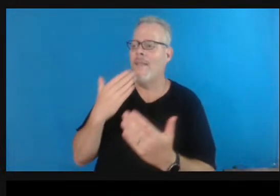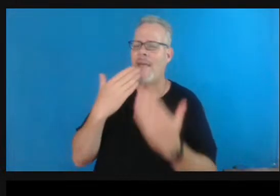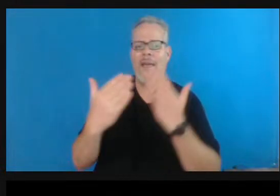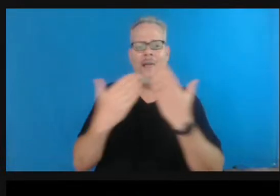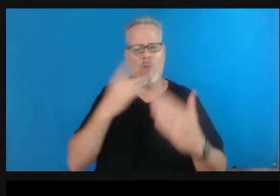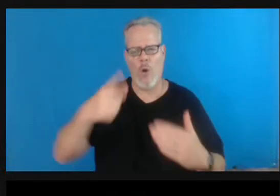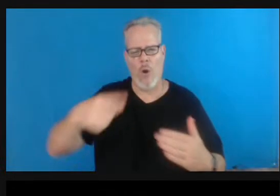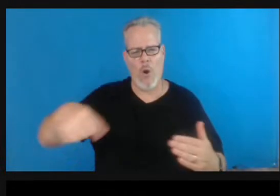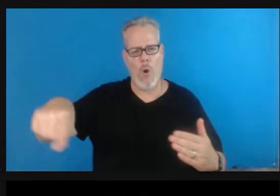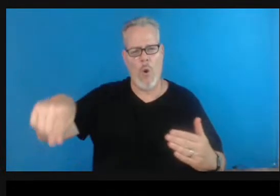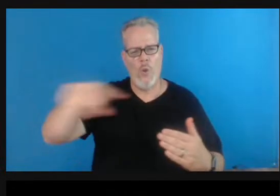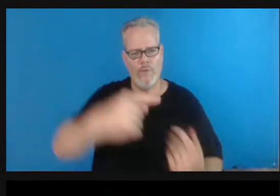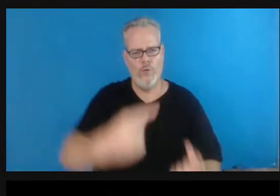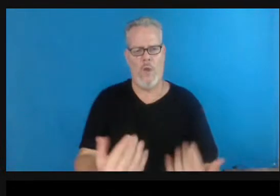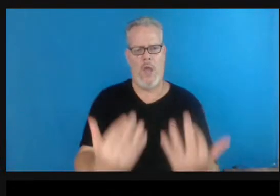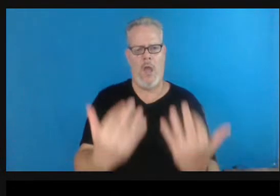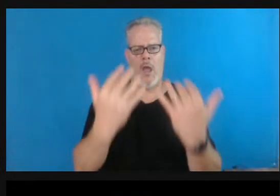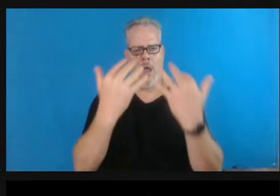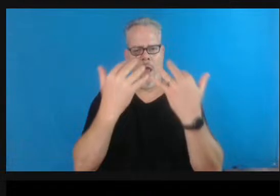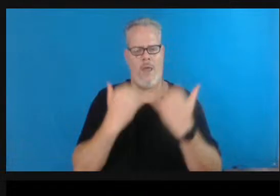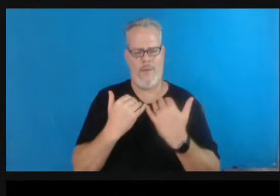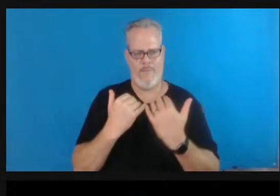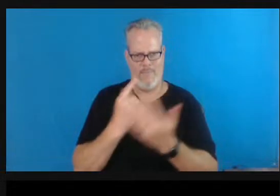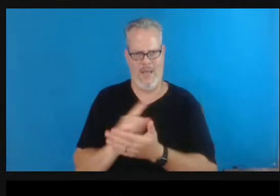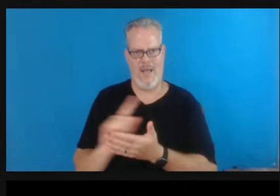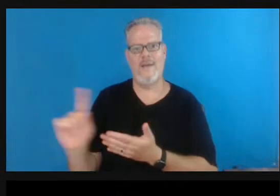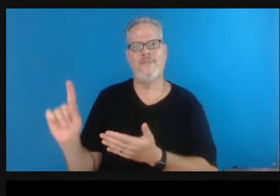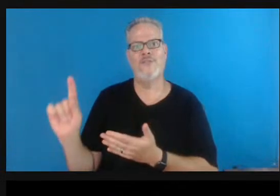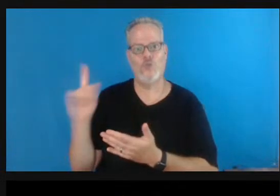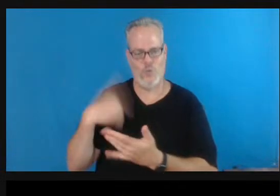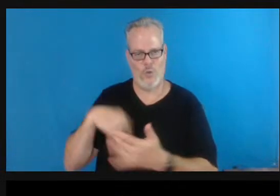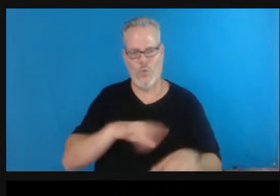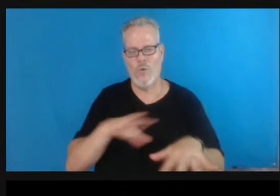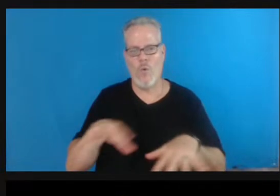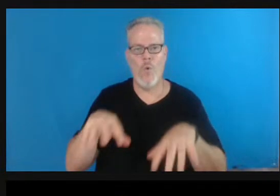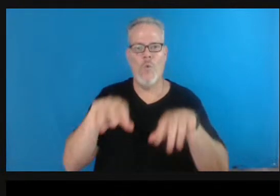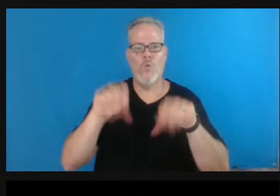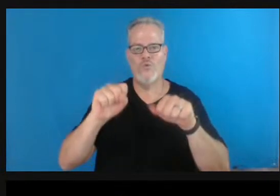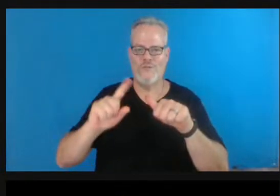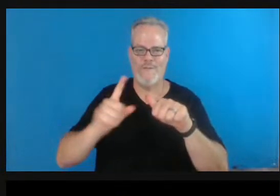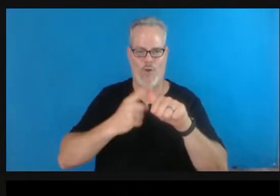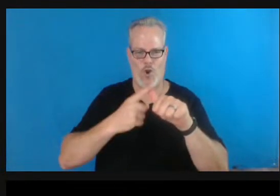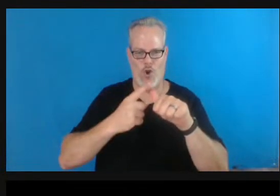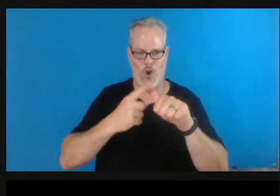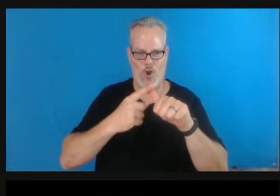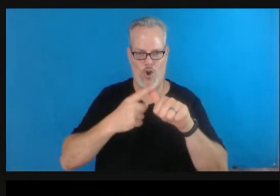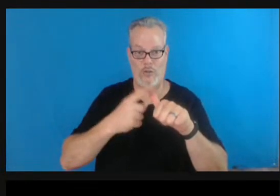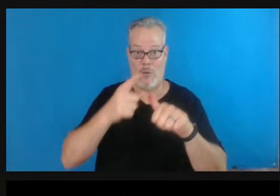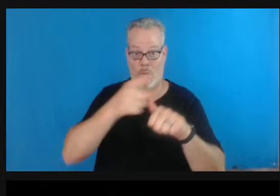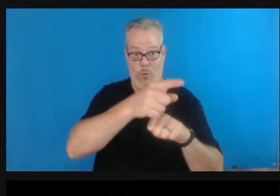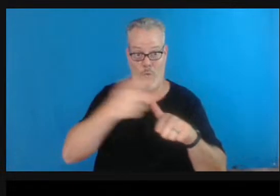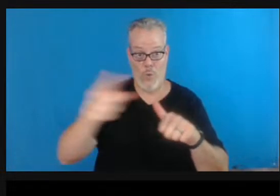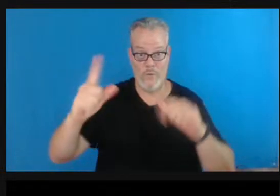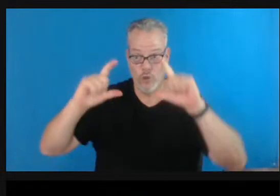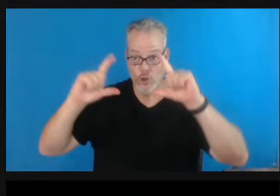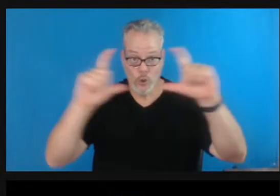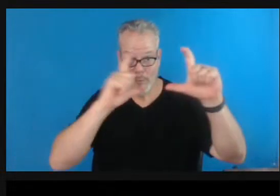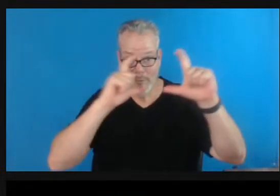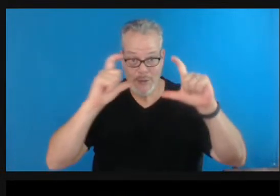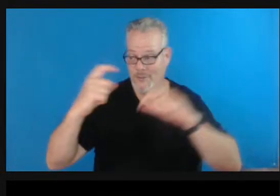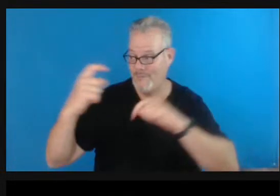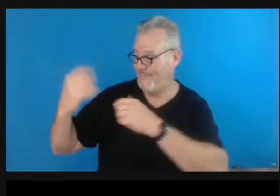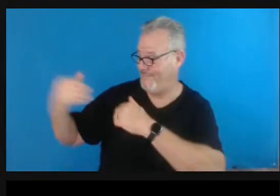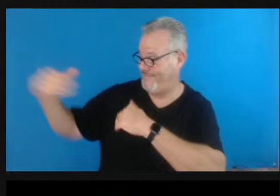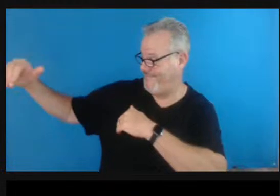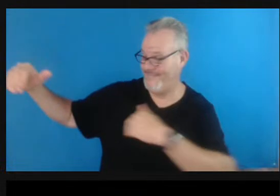that came out last week when we had it, the first one. Those of you that took pictures with us,